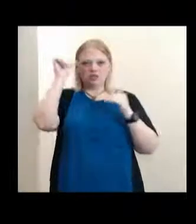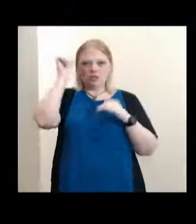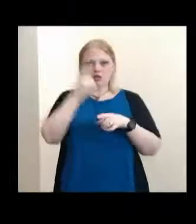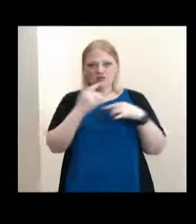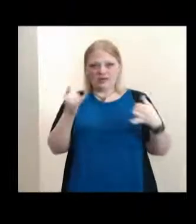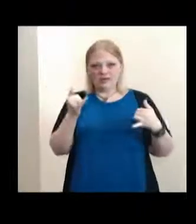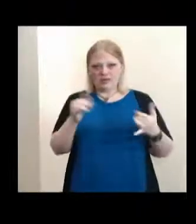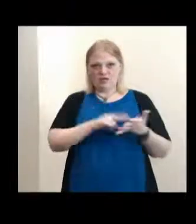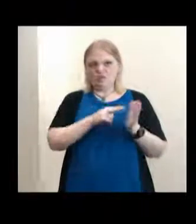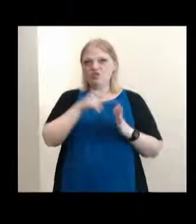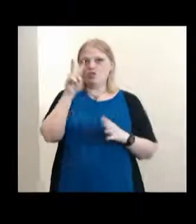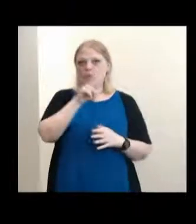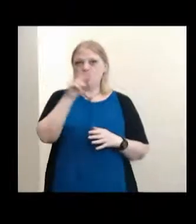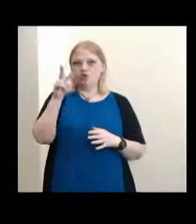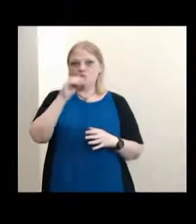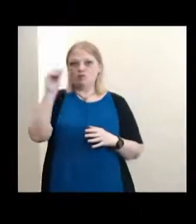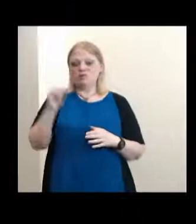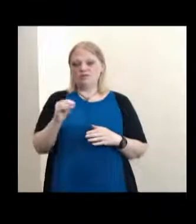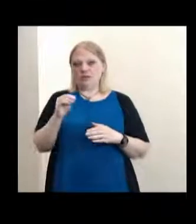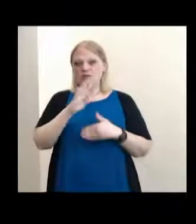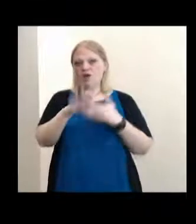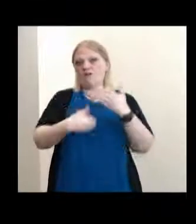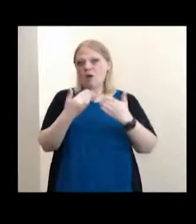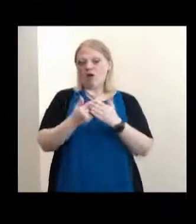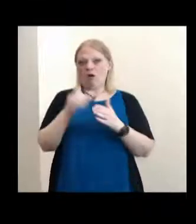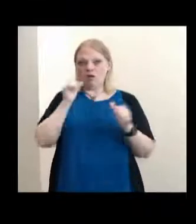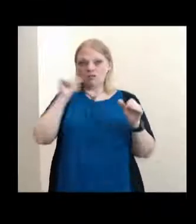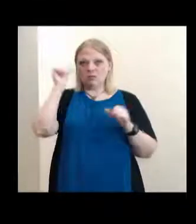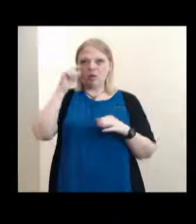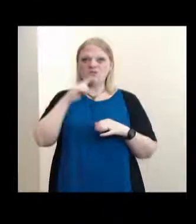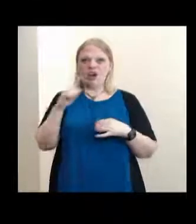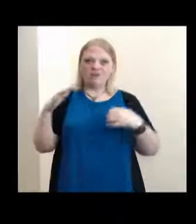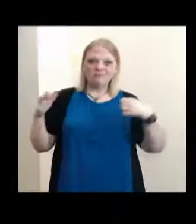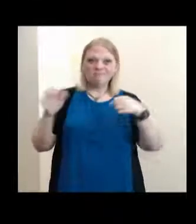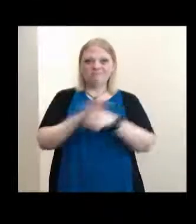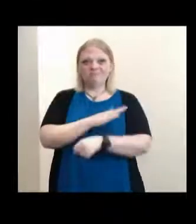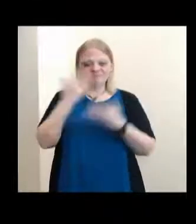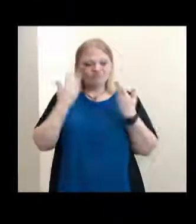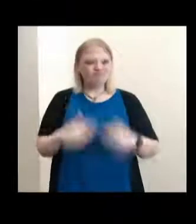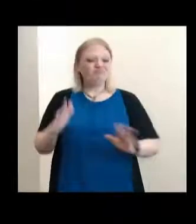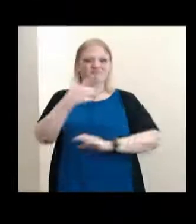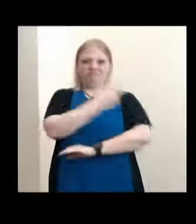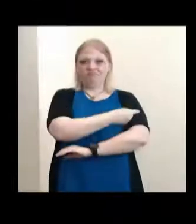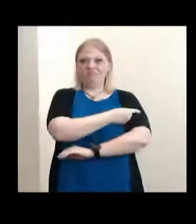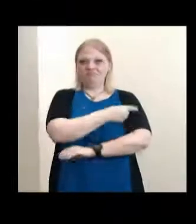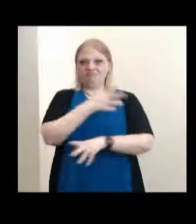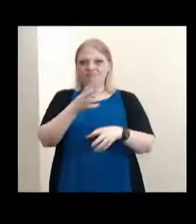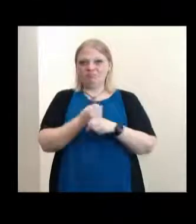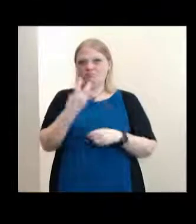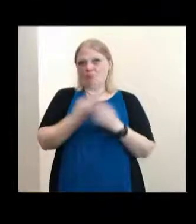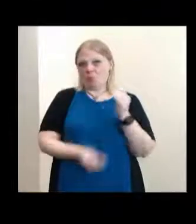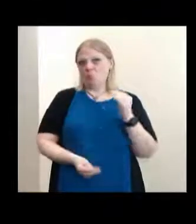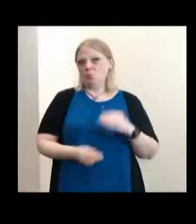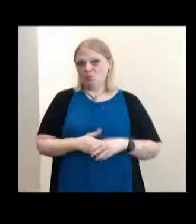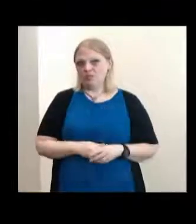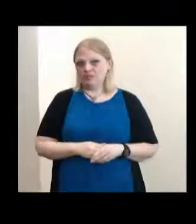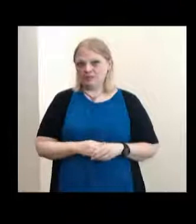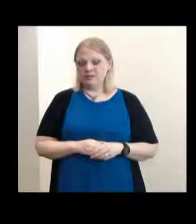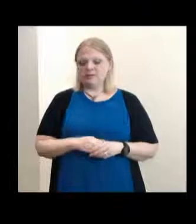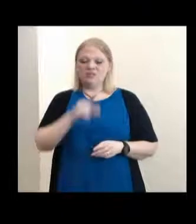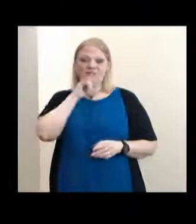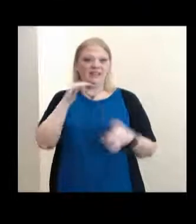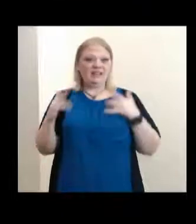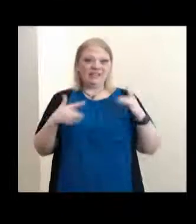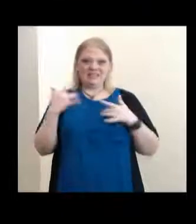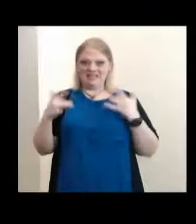It's 22% of all adults are fully vaccinated, have received the 2 doses. So we are really excited,